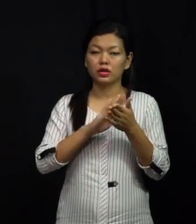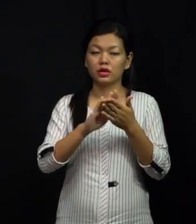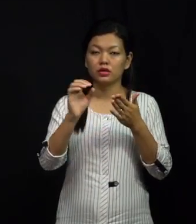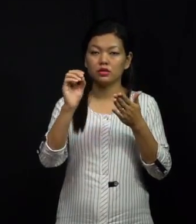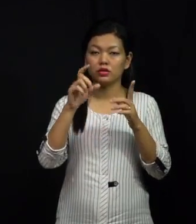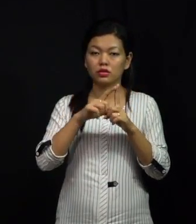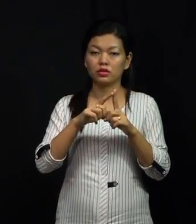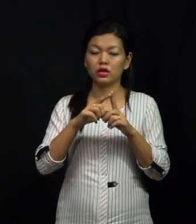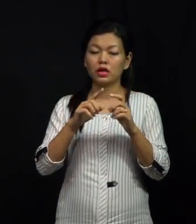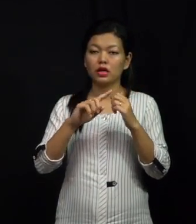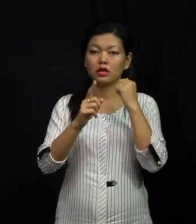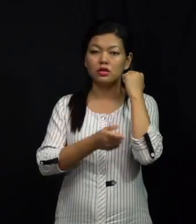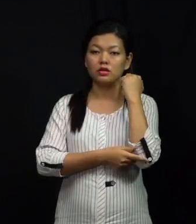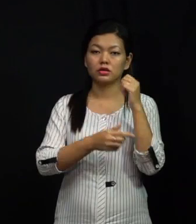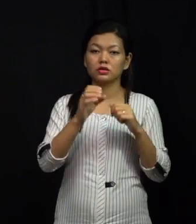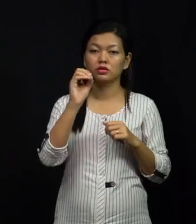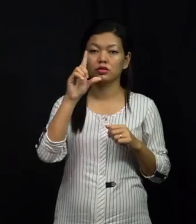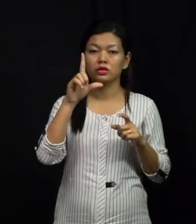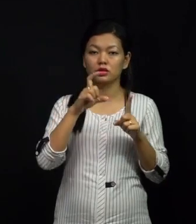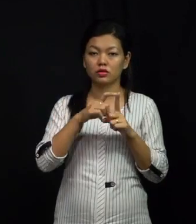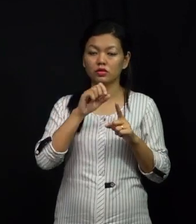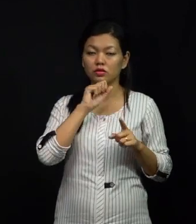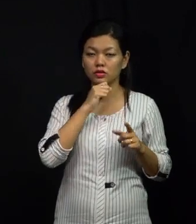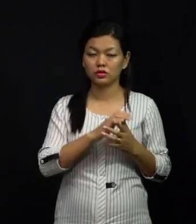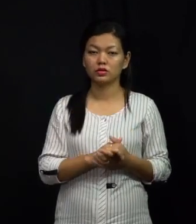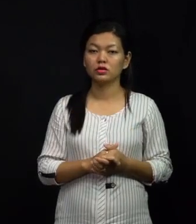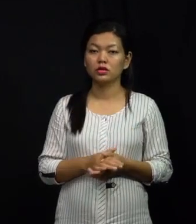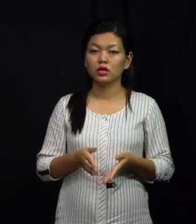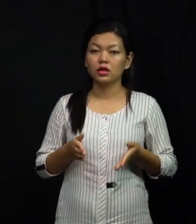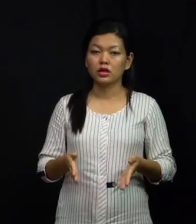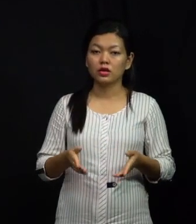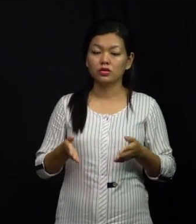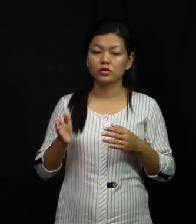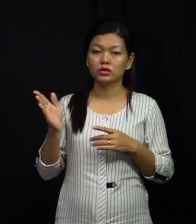they have focused on these 3 stages, students.